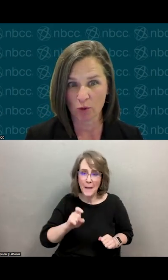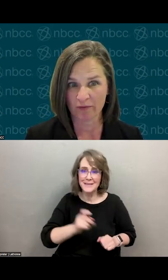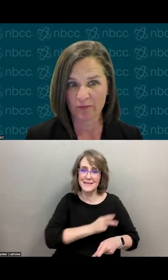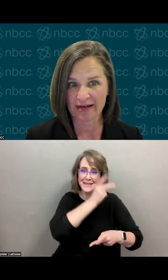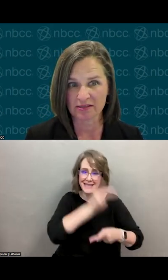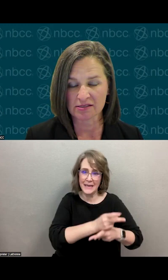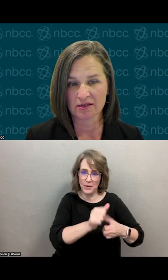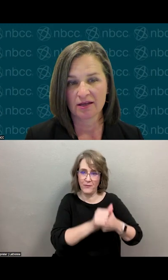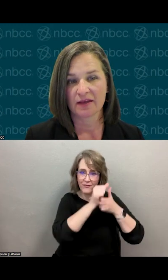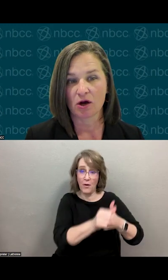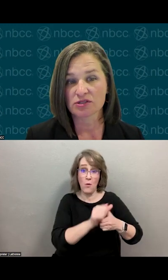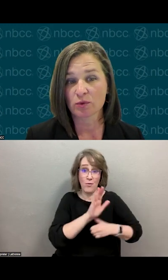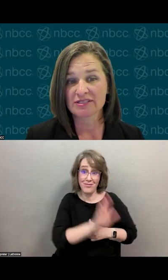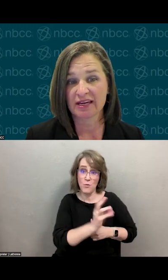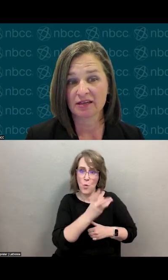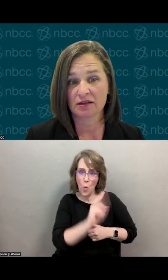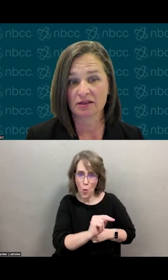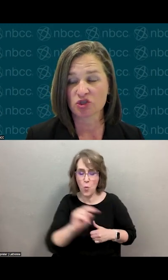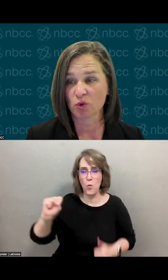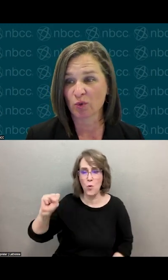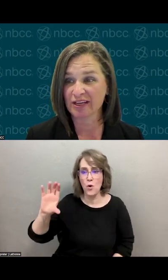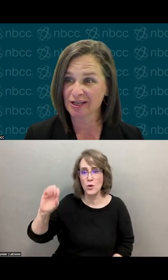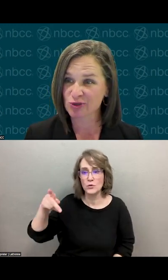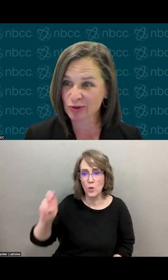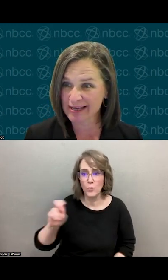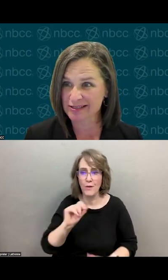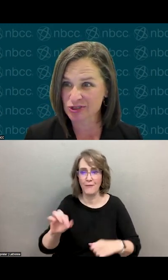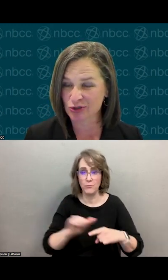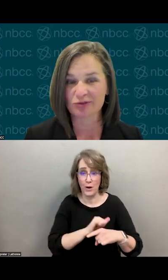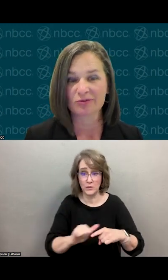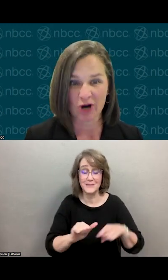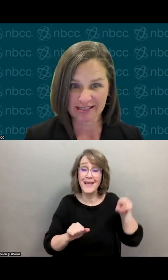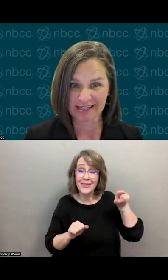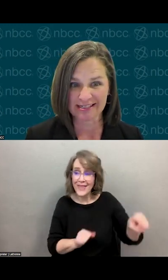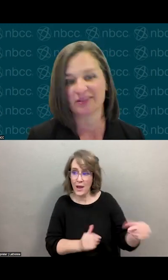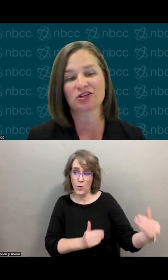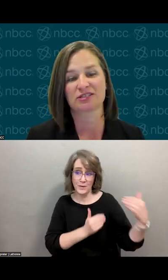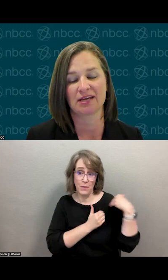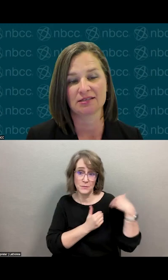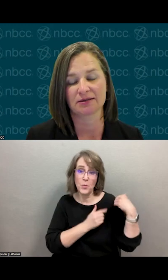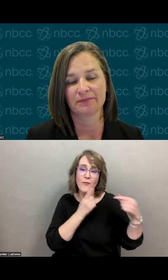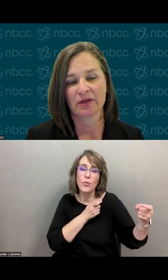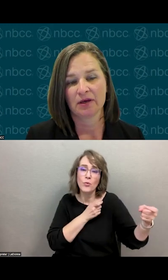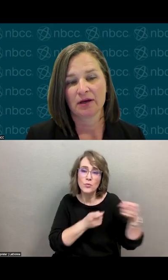own scope of practice. They also retain and control the initial licensure process in their